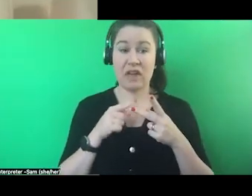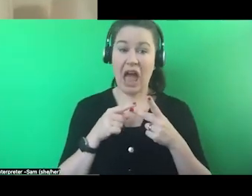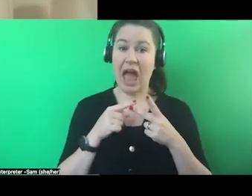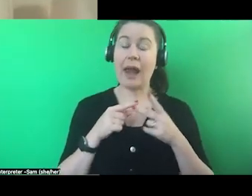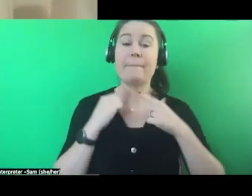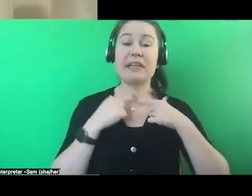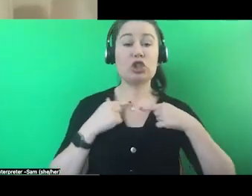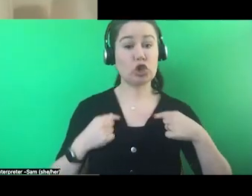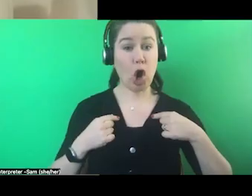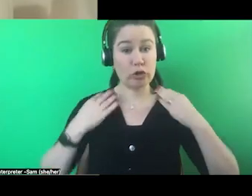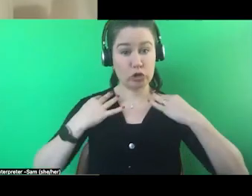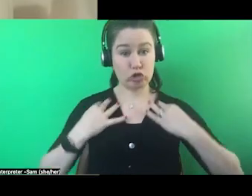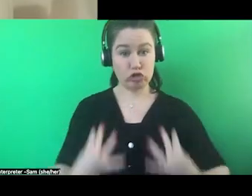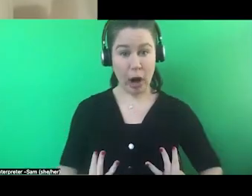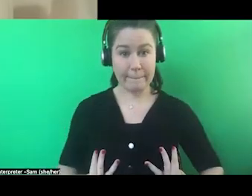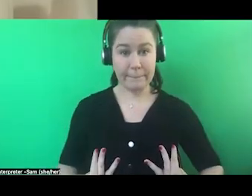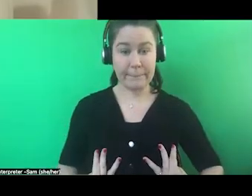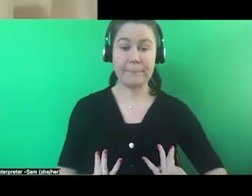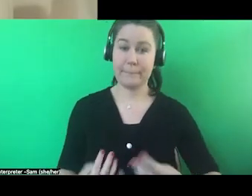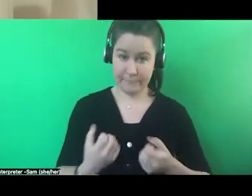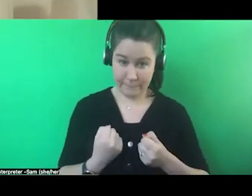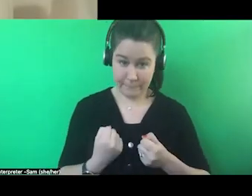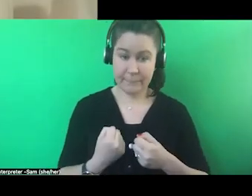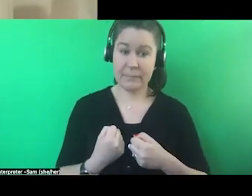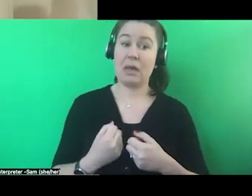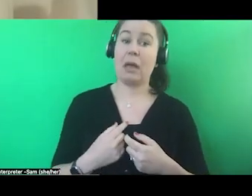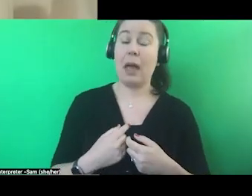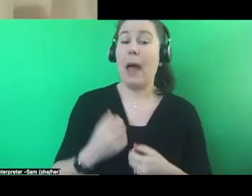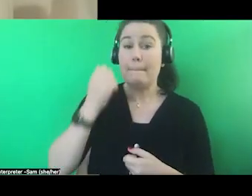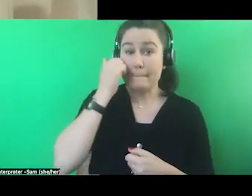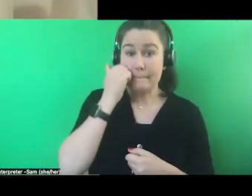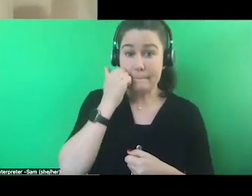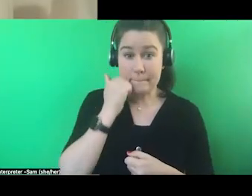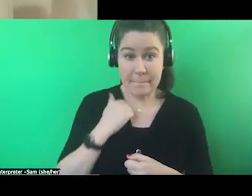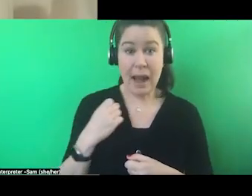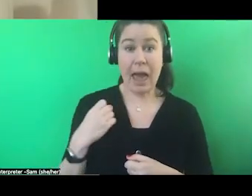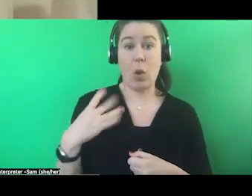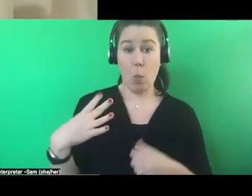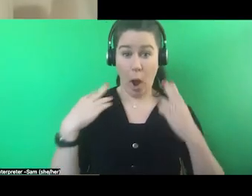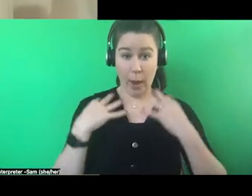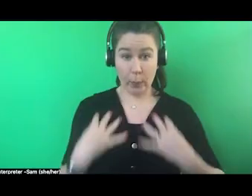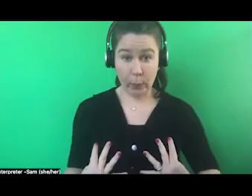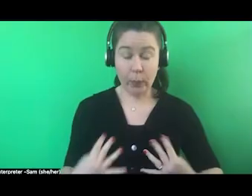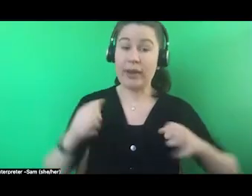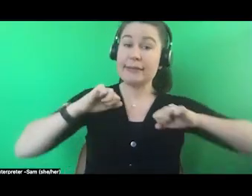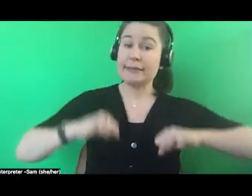striped shirt today, black and white stripes. I'm in my sitting room.